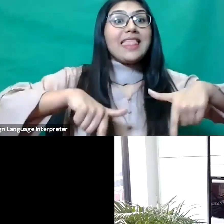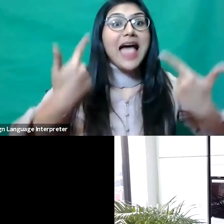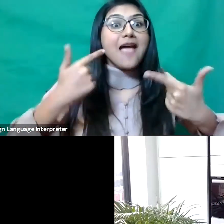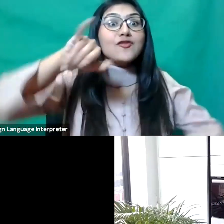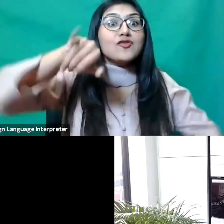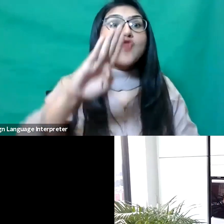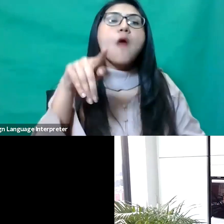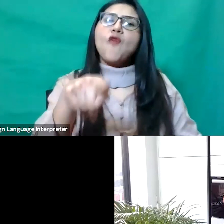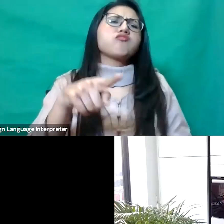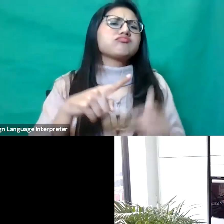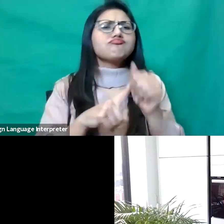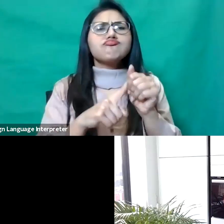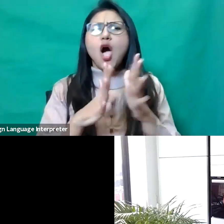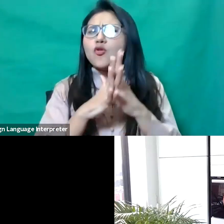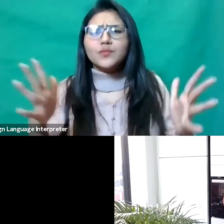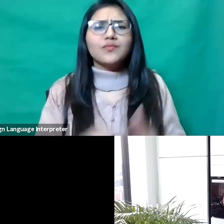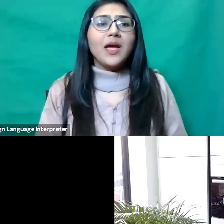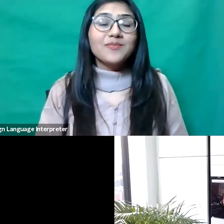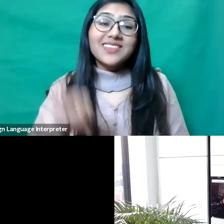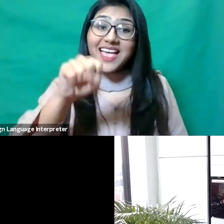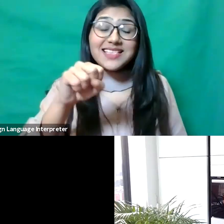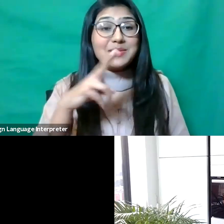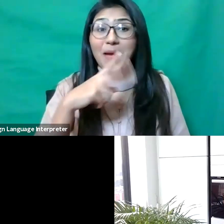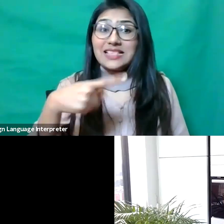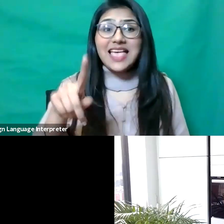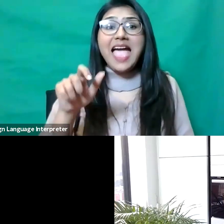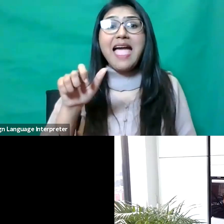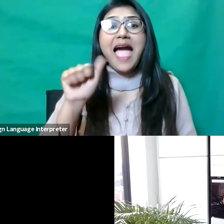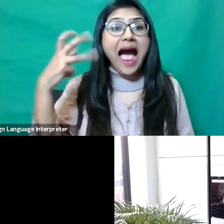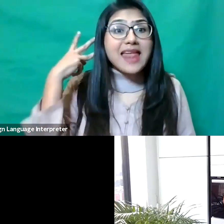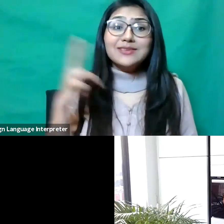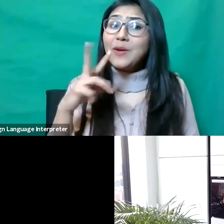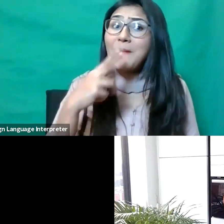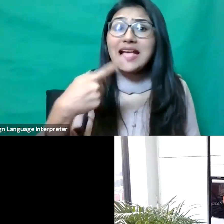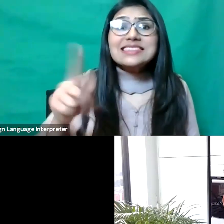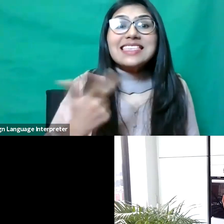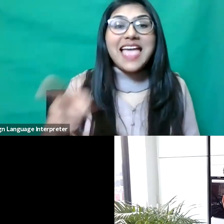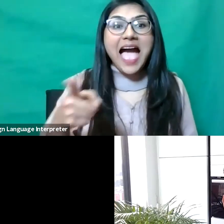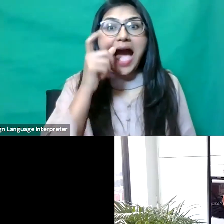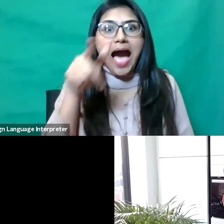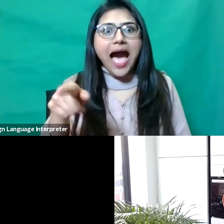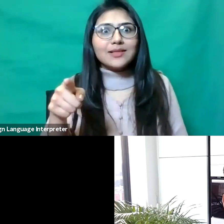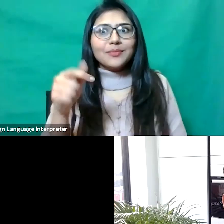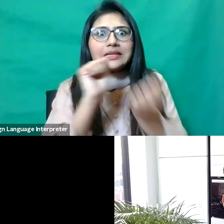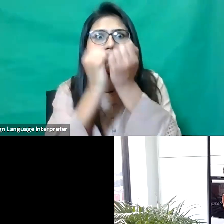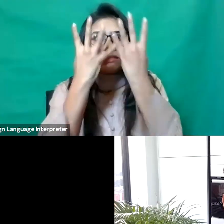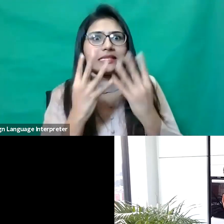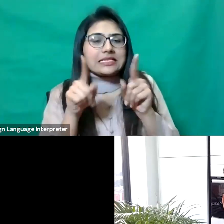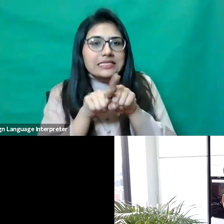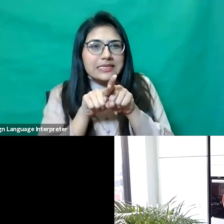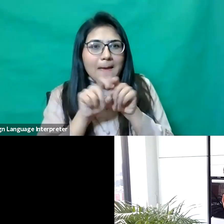I totally agree with you. And I can totally see how you've literally come out of that cave with everything that you've been doing so